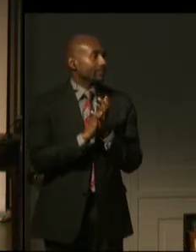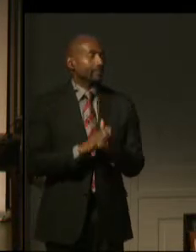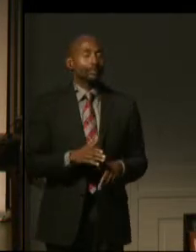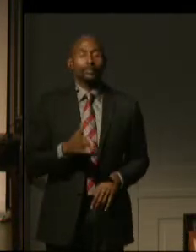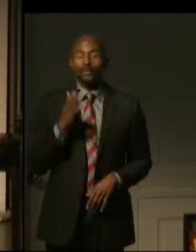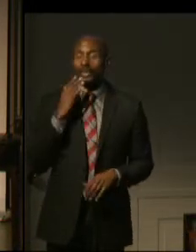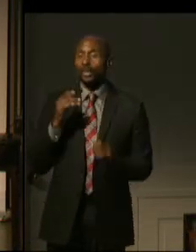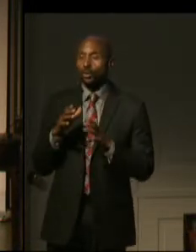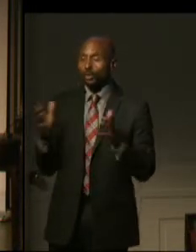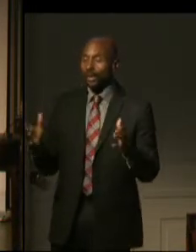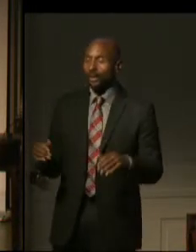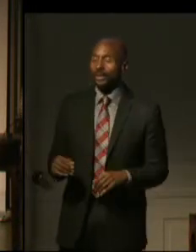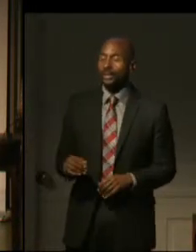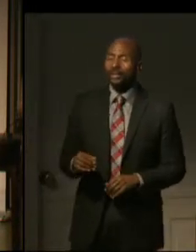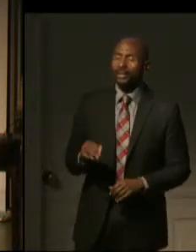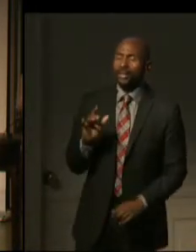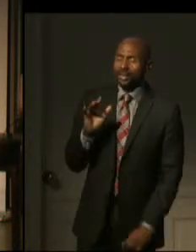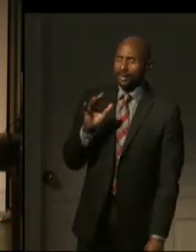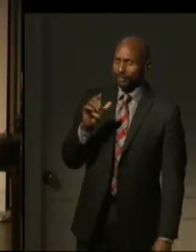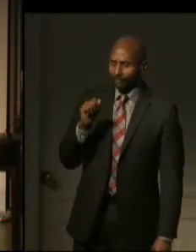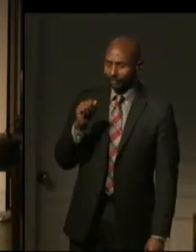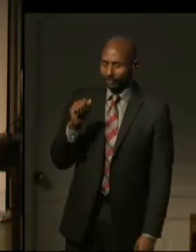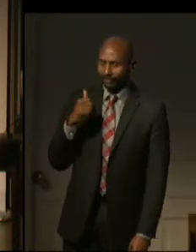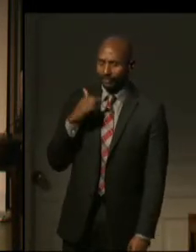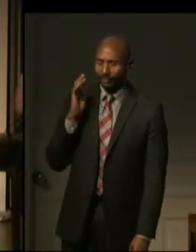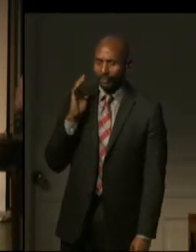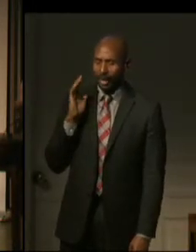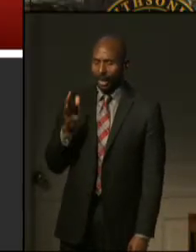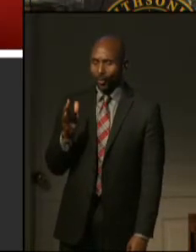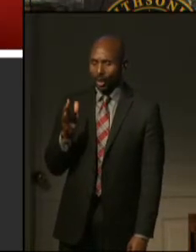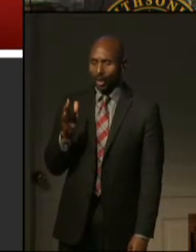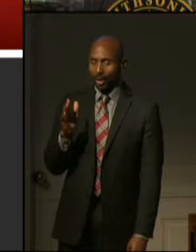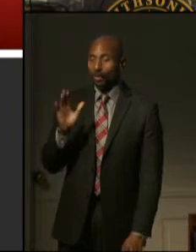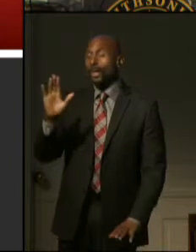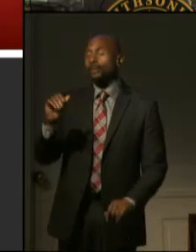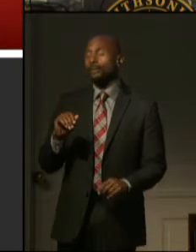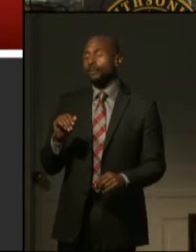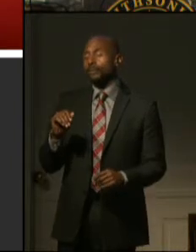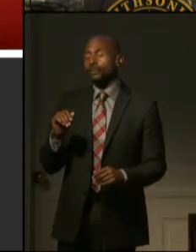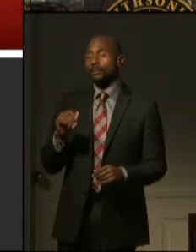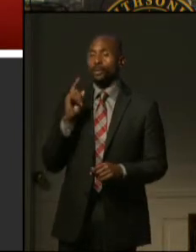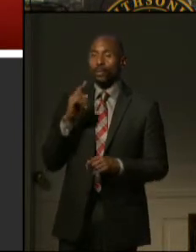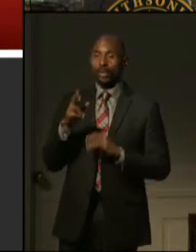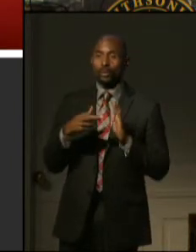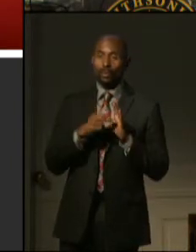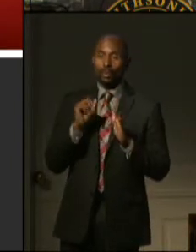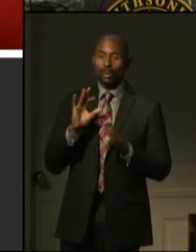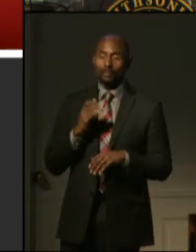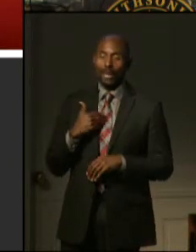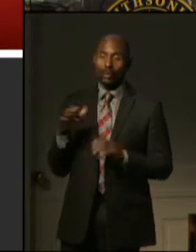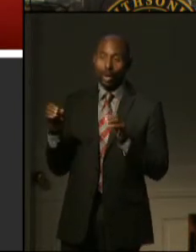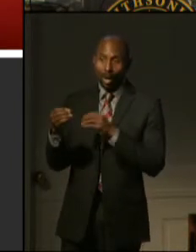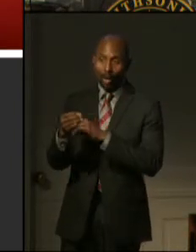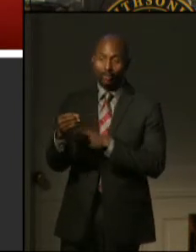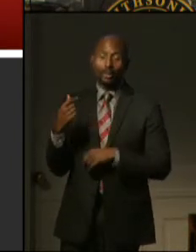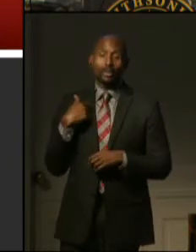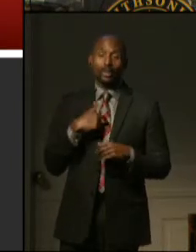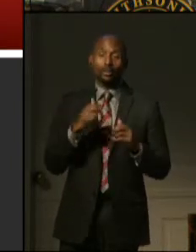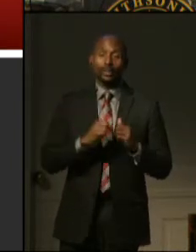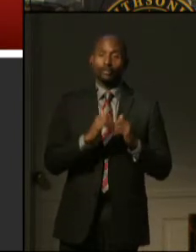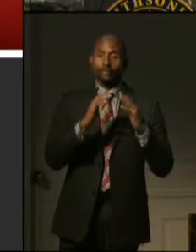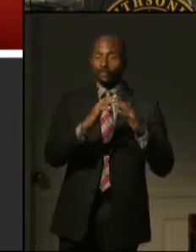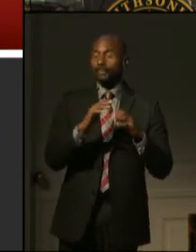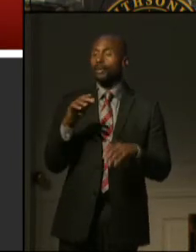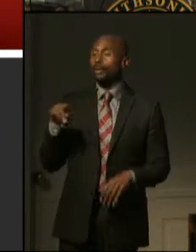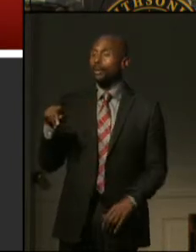Thank you so much. I'm going to just, one of the roles of our office is we built a platform